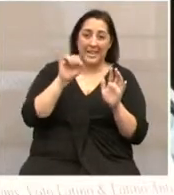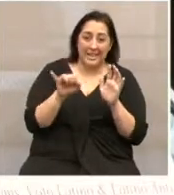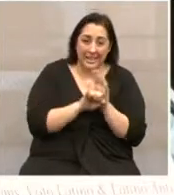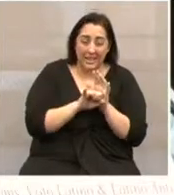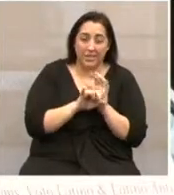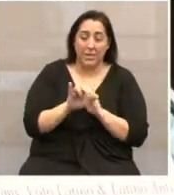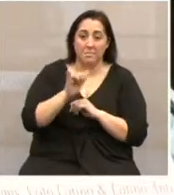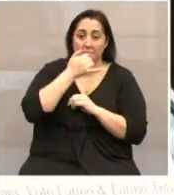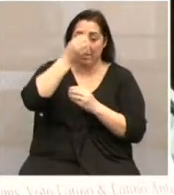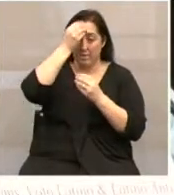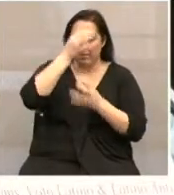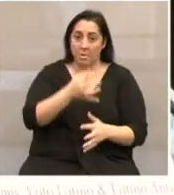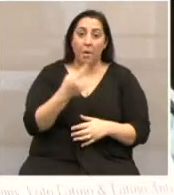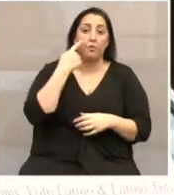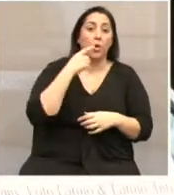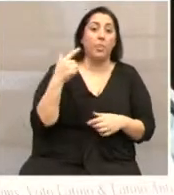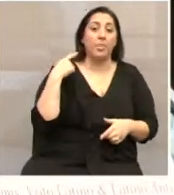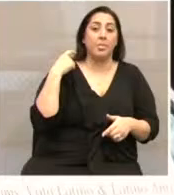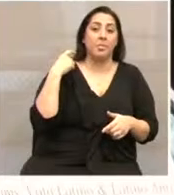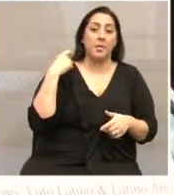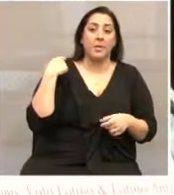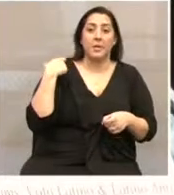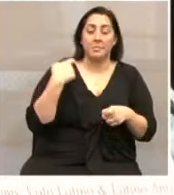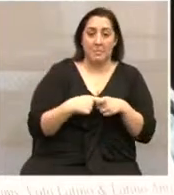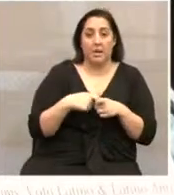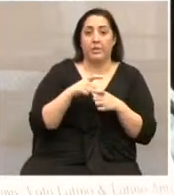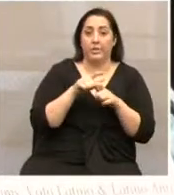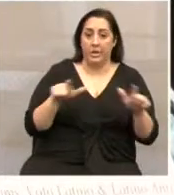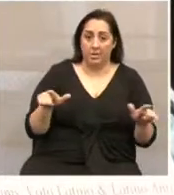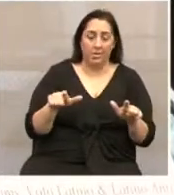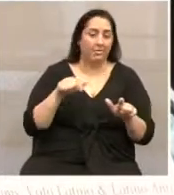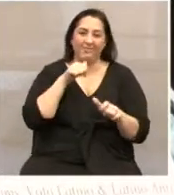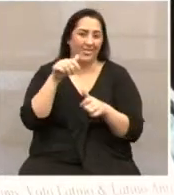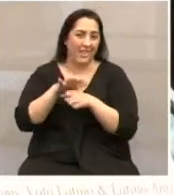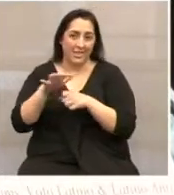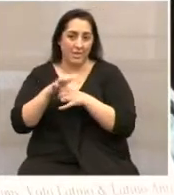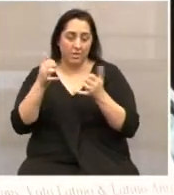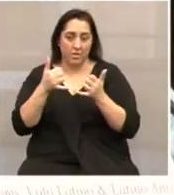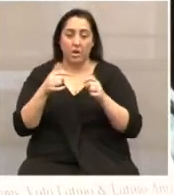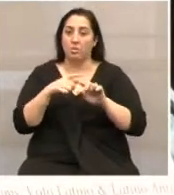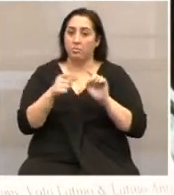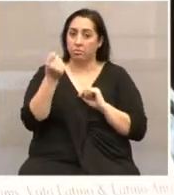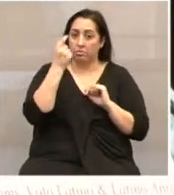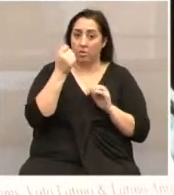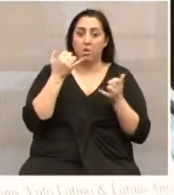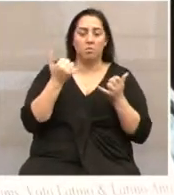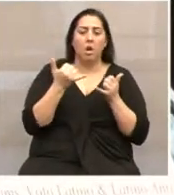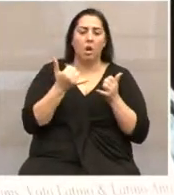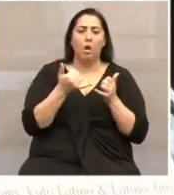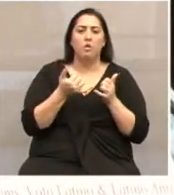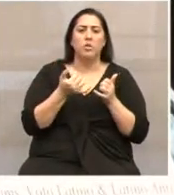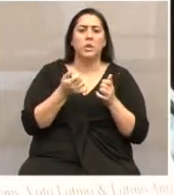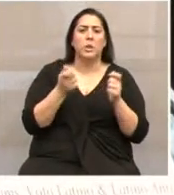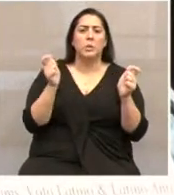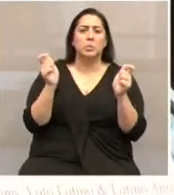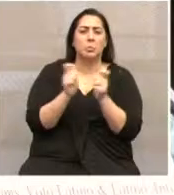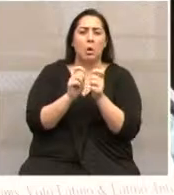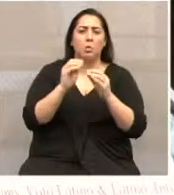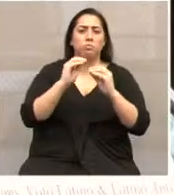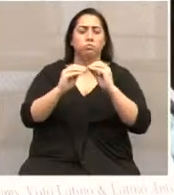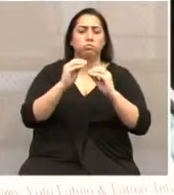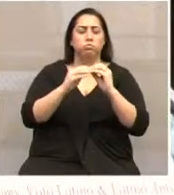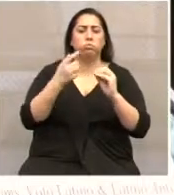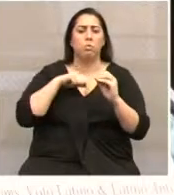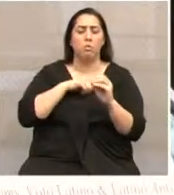disinformation, and there just simply are not enough right now. But there are a lot of minor fixes that can really, so to